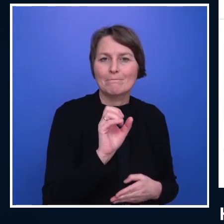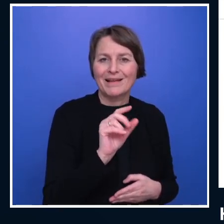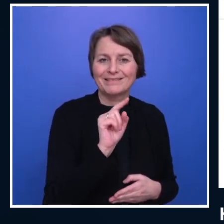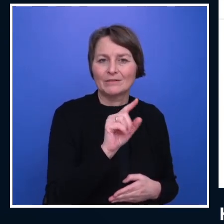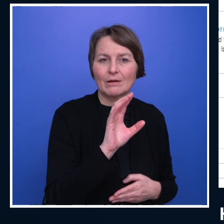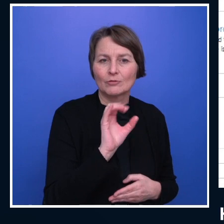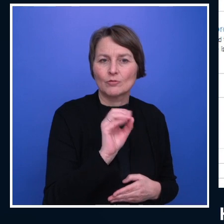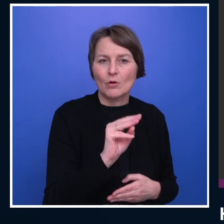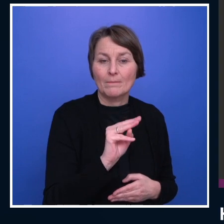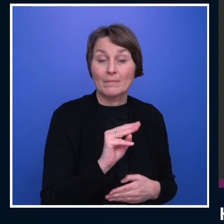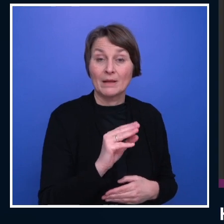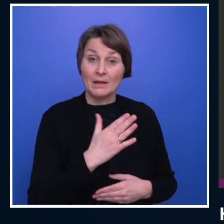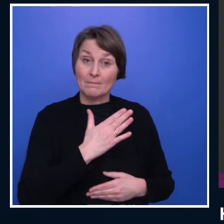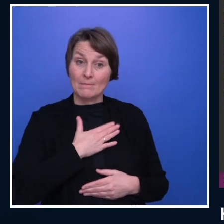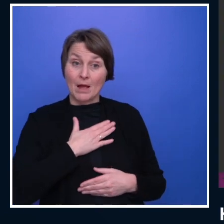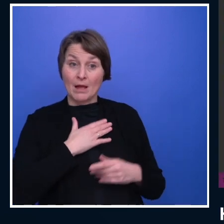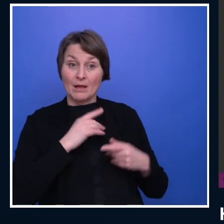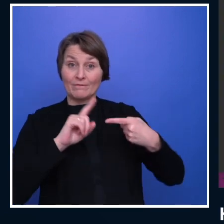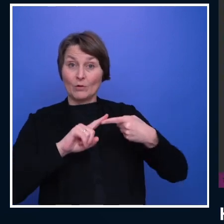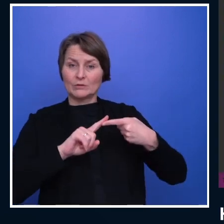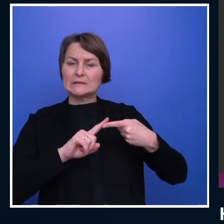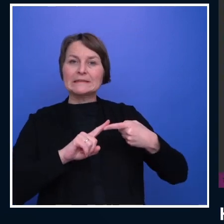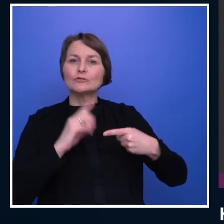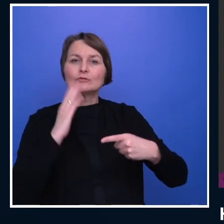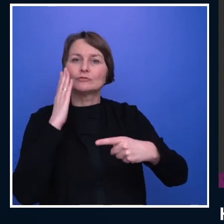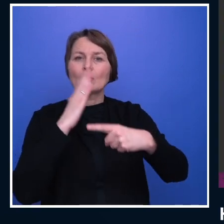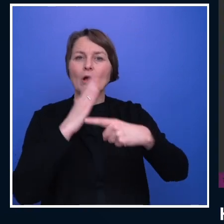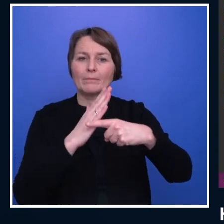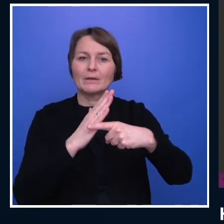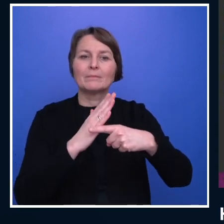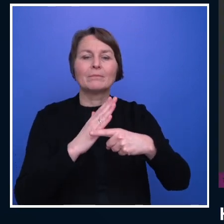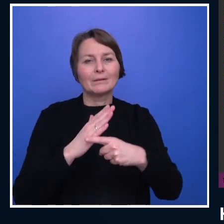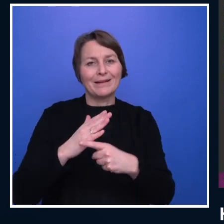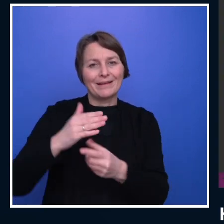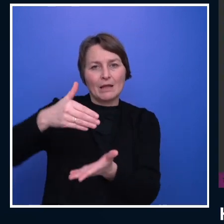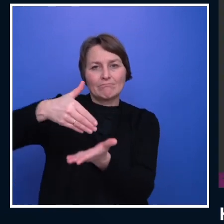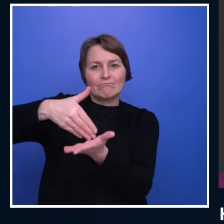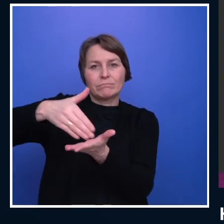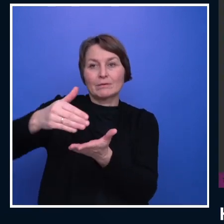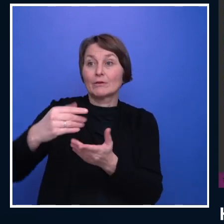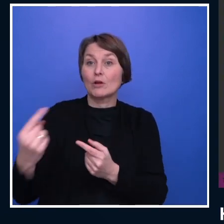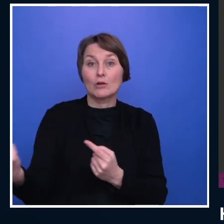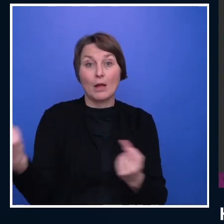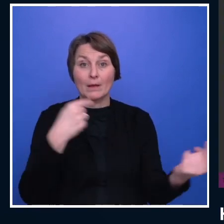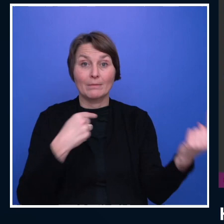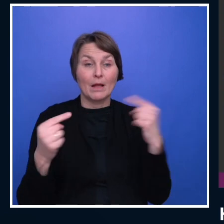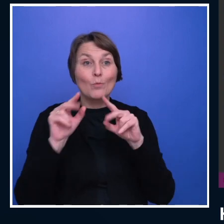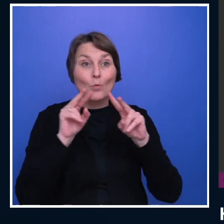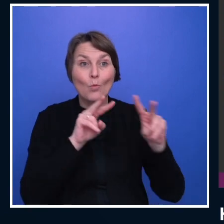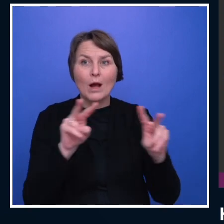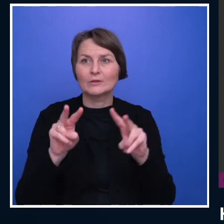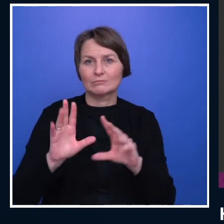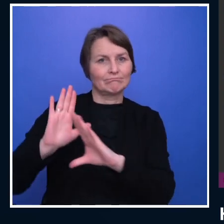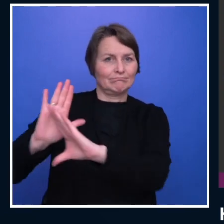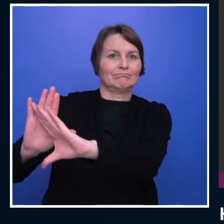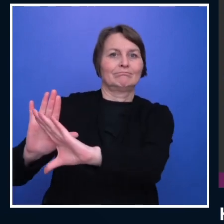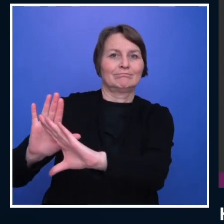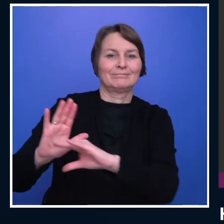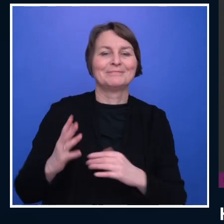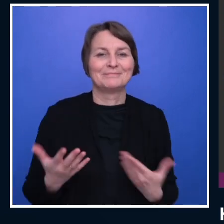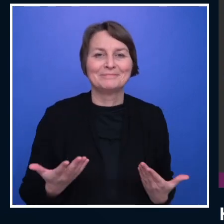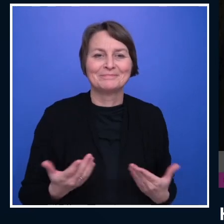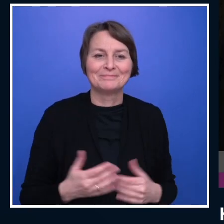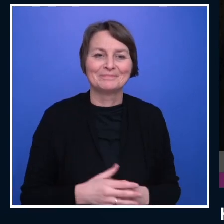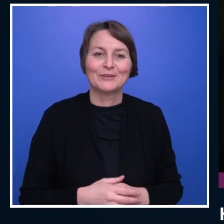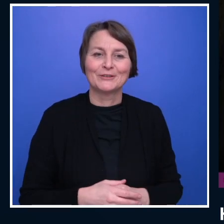mywebapp.azurewebsites.net. I can't stop that, but I can reject the traffic, and I can say, no, I don't want to allow people to do that. So this is a website. That